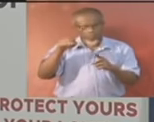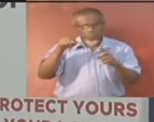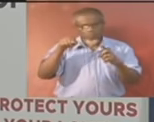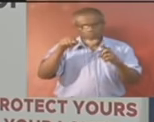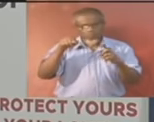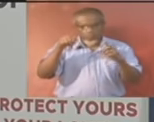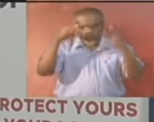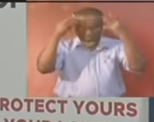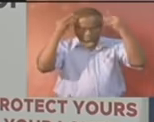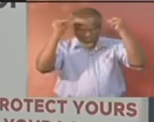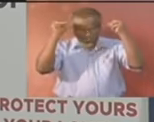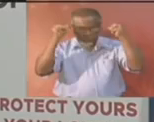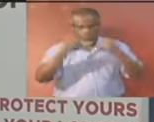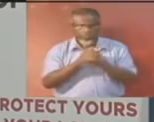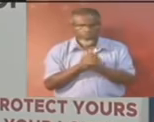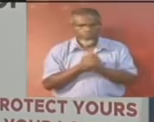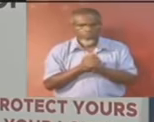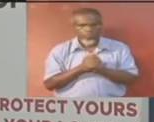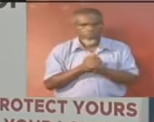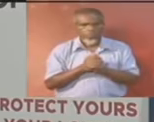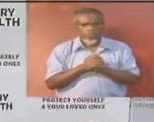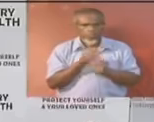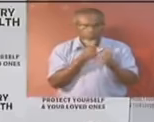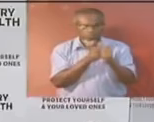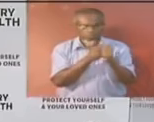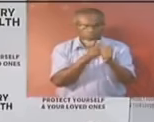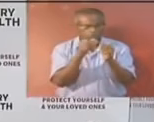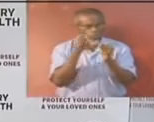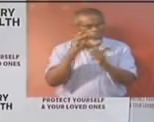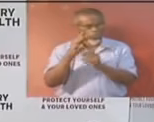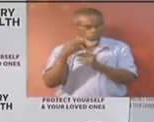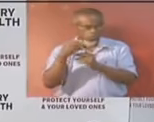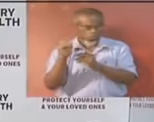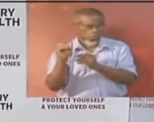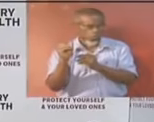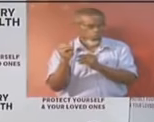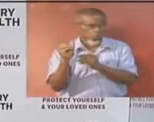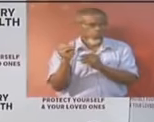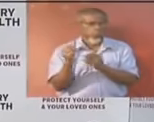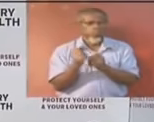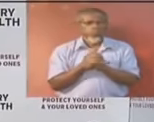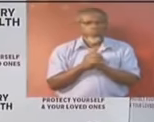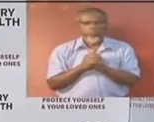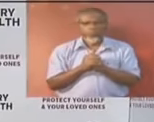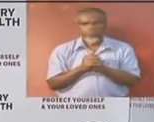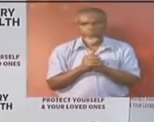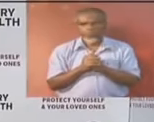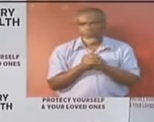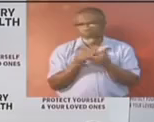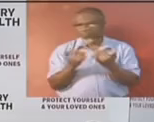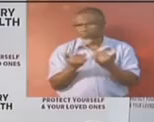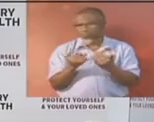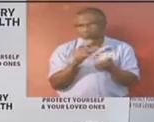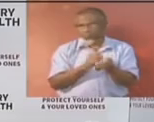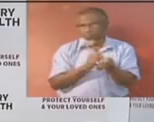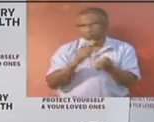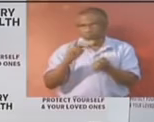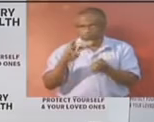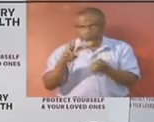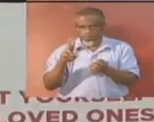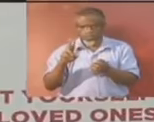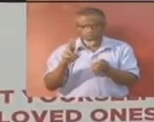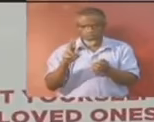Alexander. Thank you very much, Dr. Hines. I now hand you over to Dr. Richards. Thank you, Dr. Hines. I'd